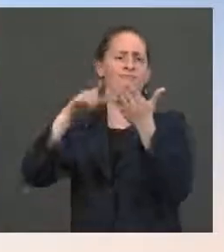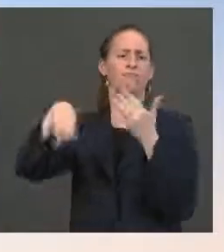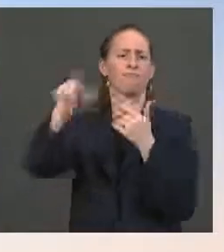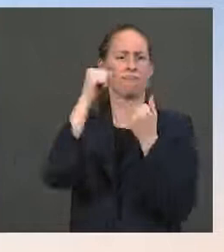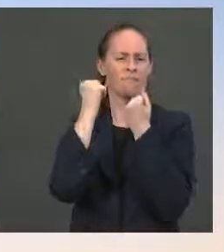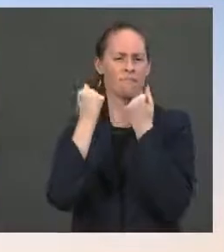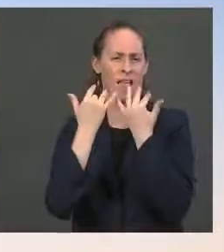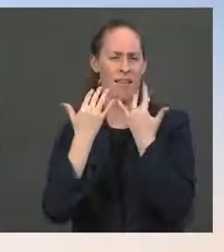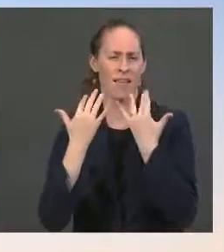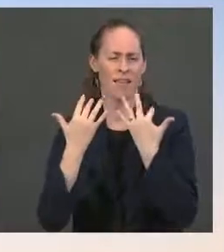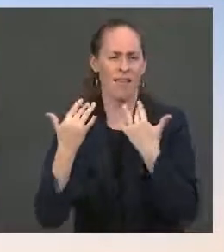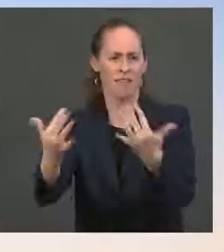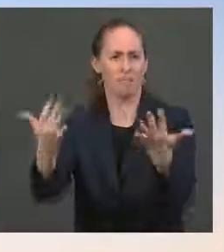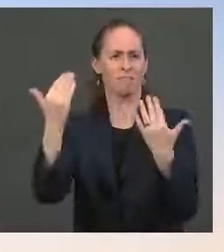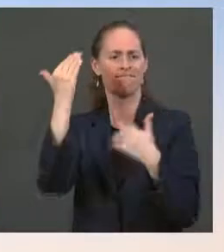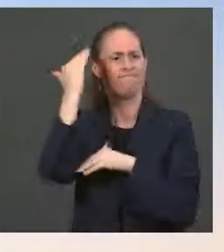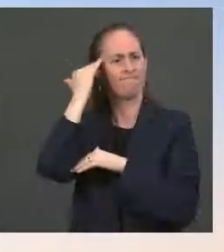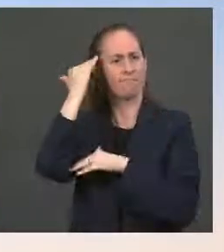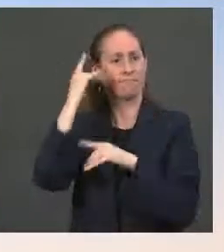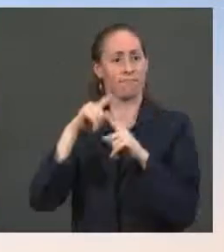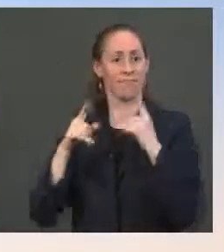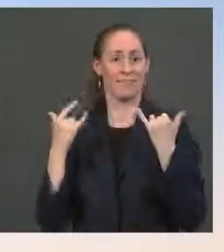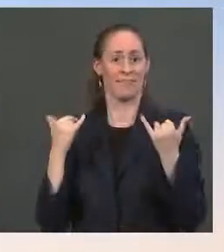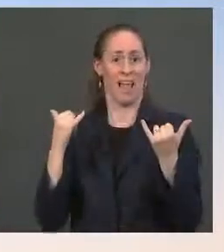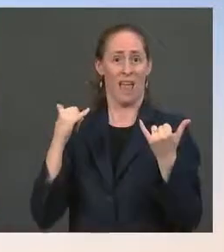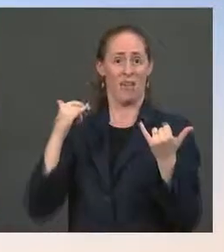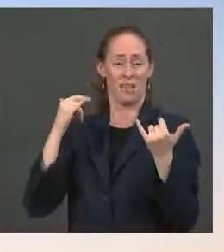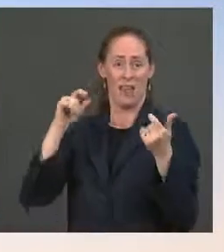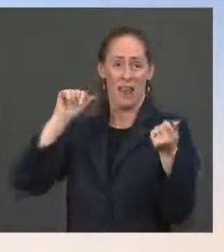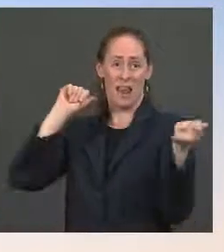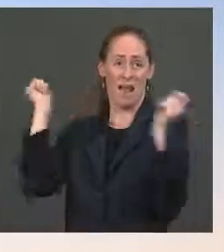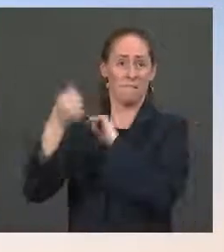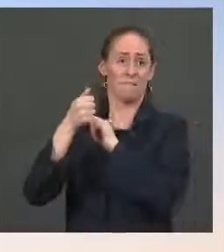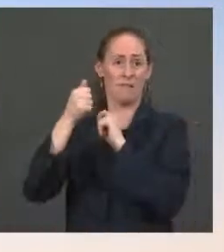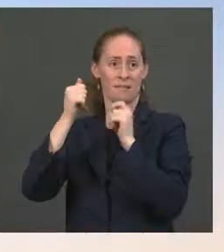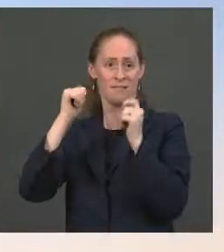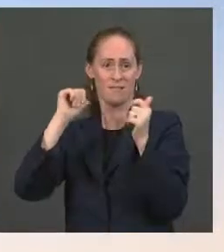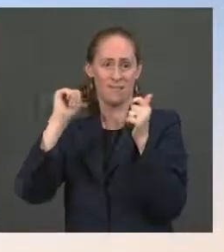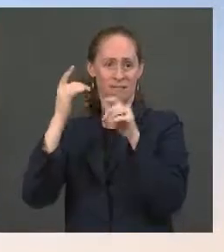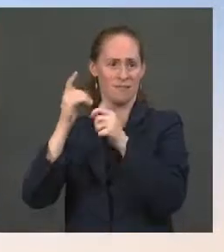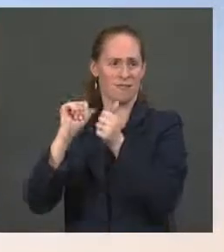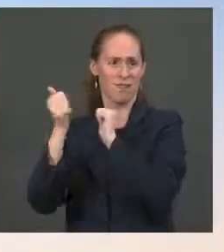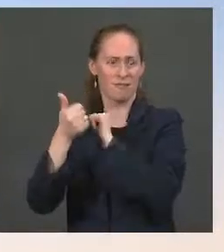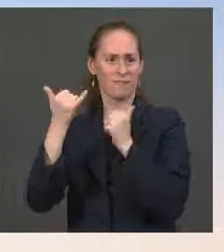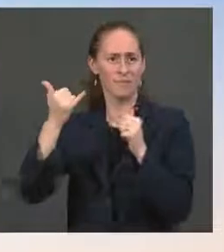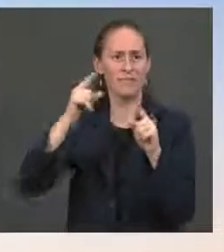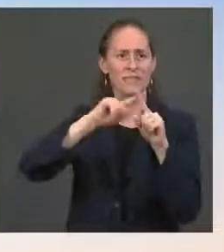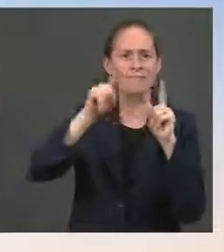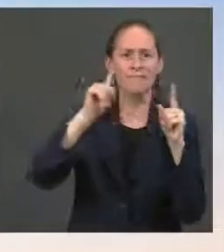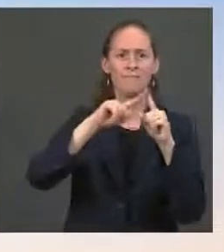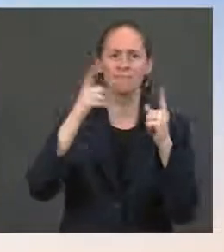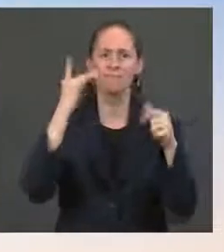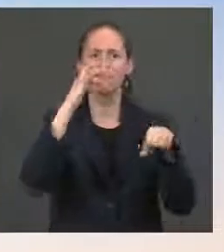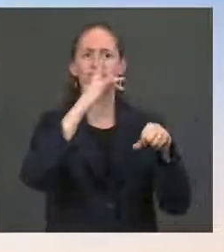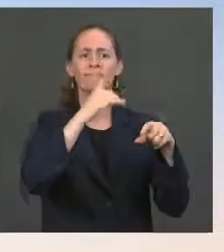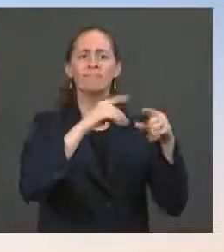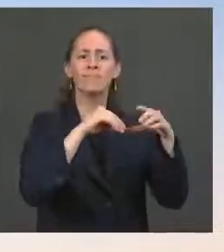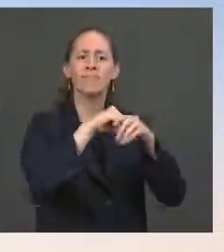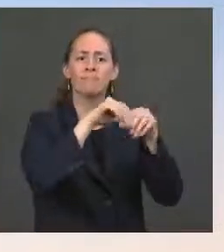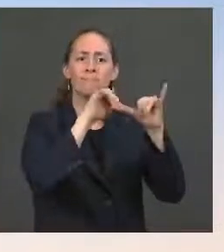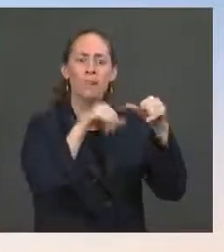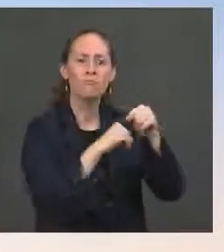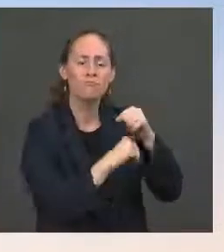in the reconciliation process between Senator Manchin and the Progressive faction. What is the president telling fellow Democrats